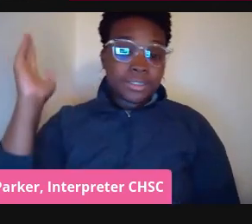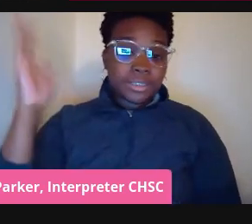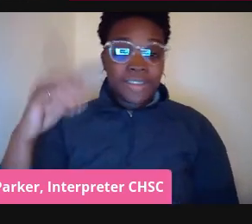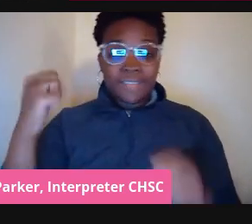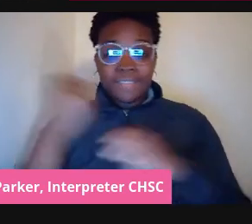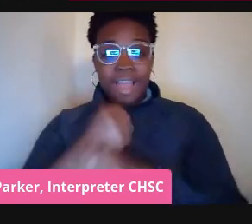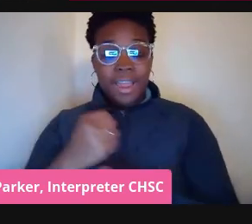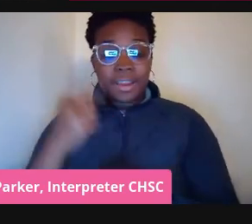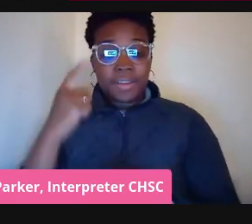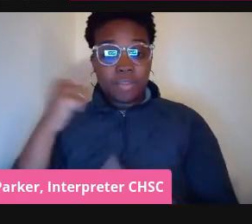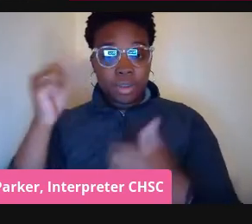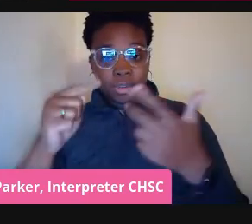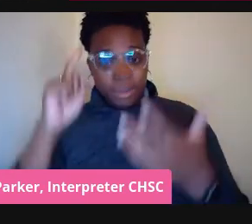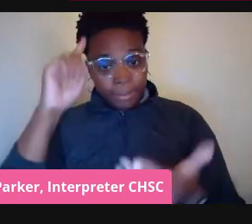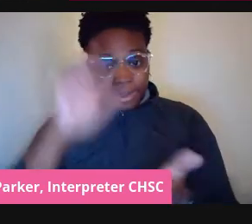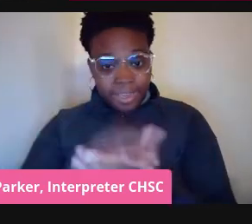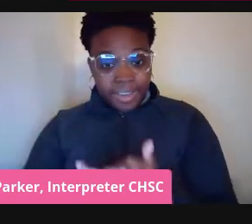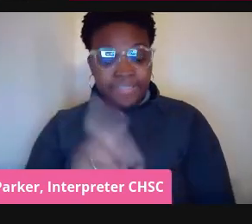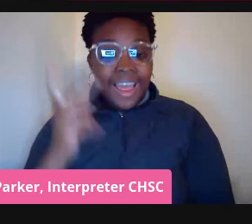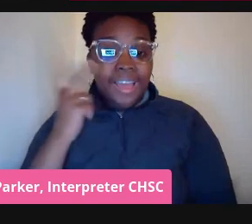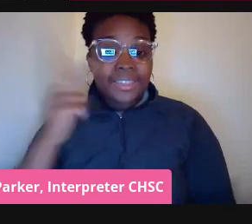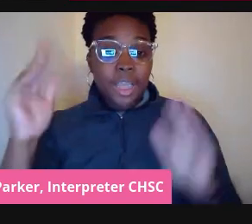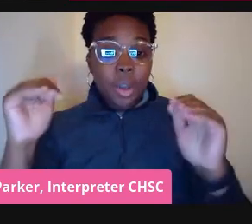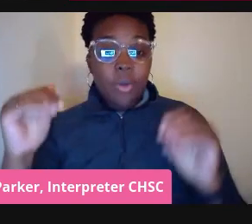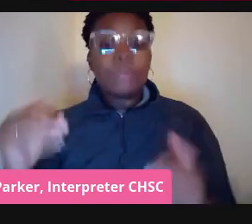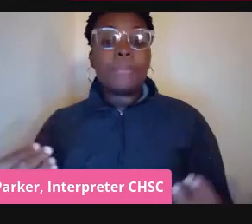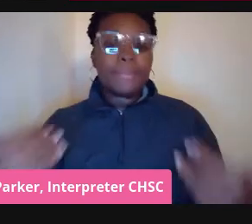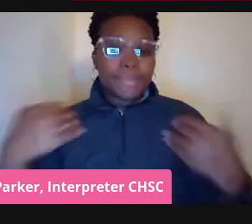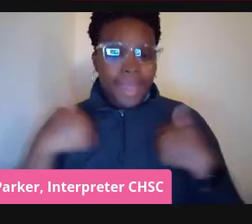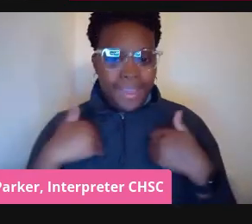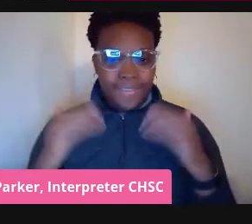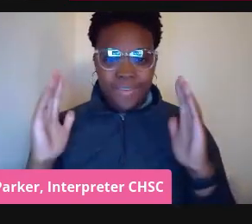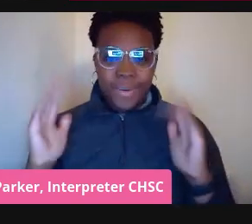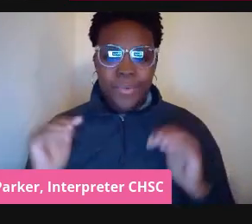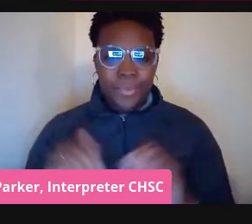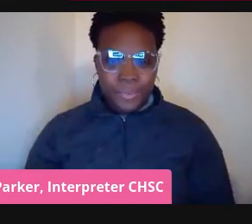in, I see hope. I have hope.